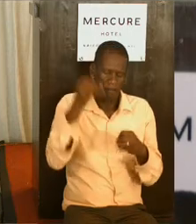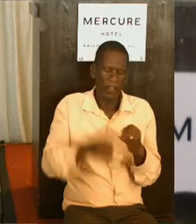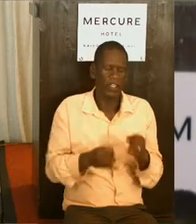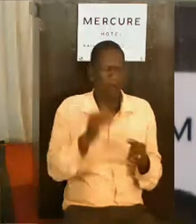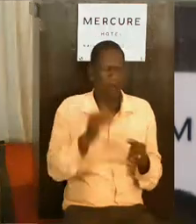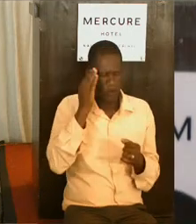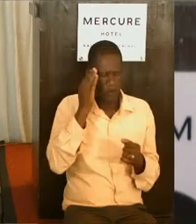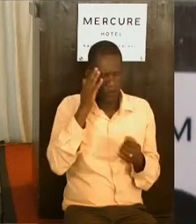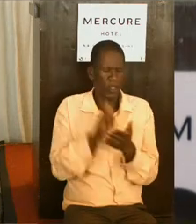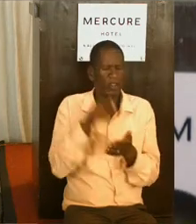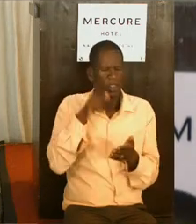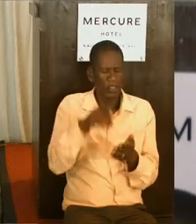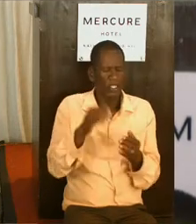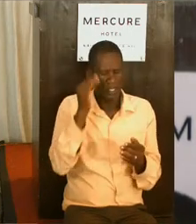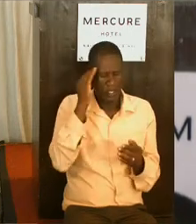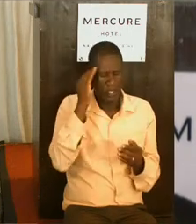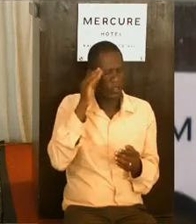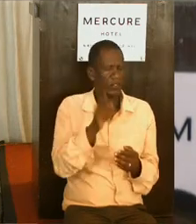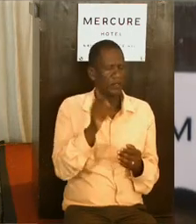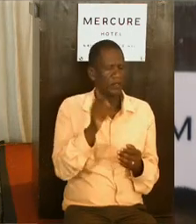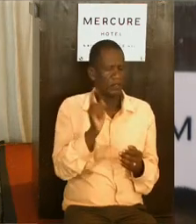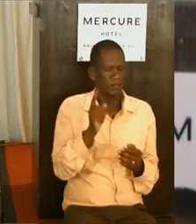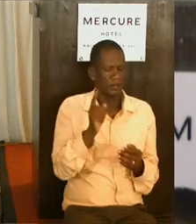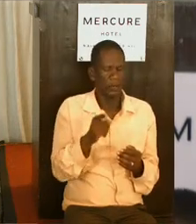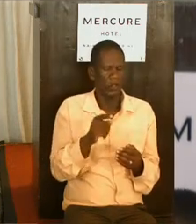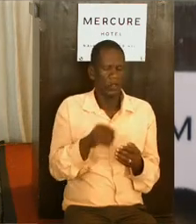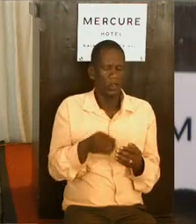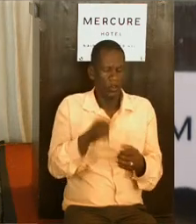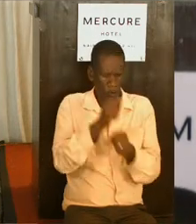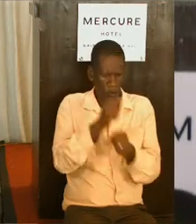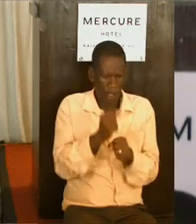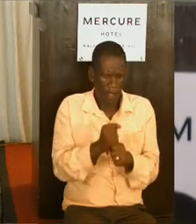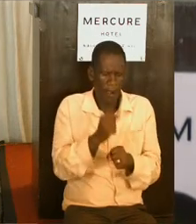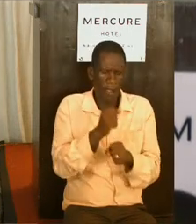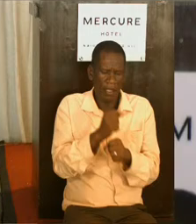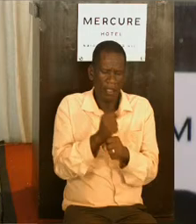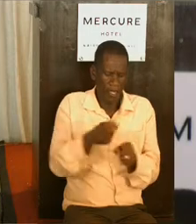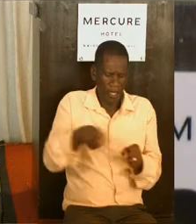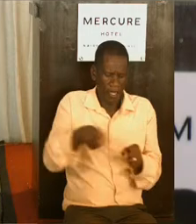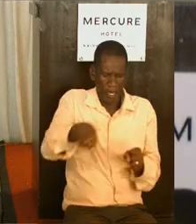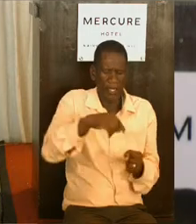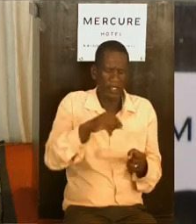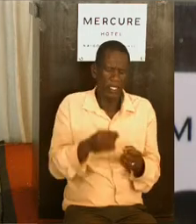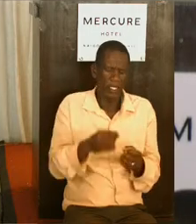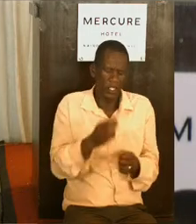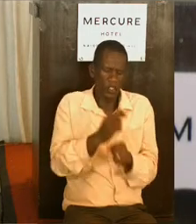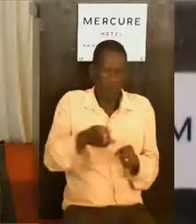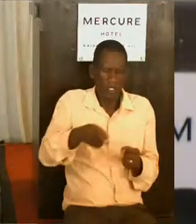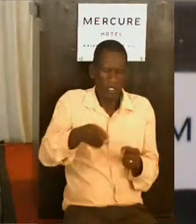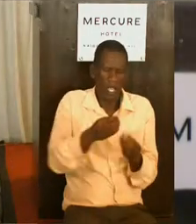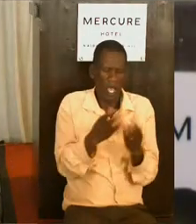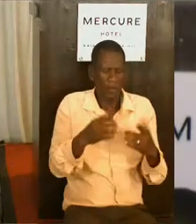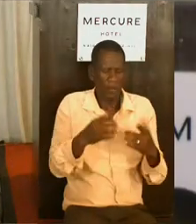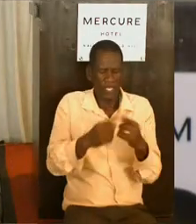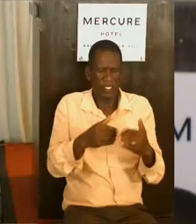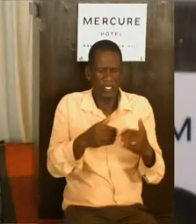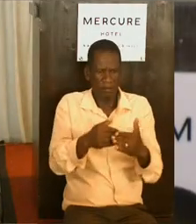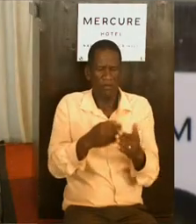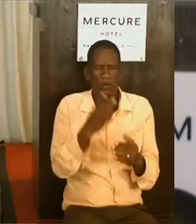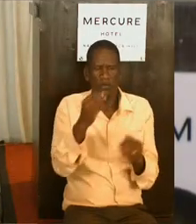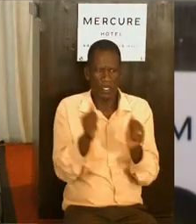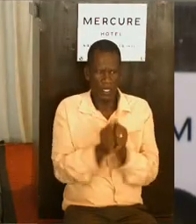realize that that kind of Education took us through how many years before 2010.